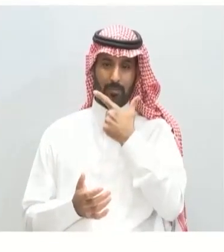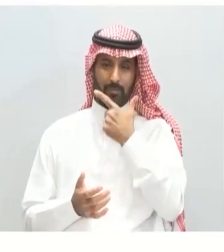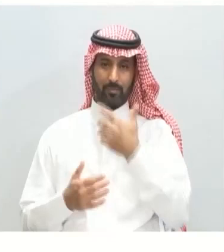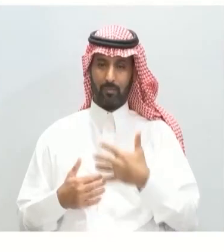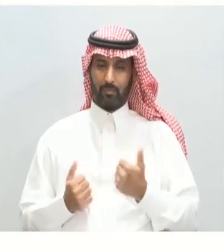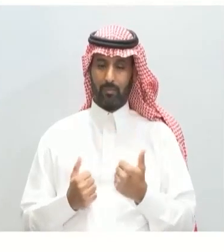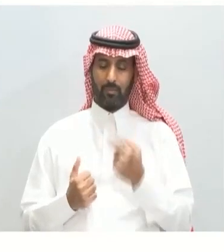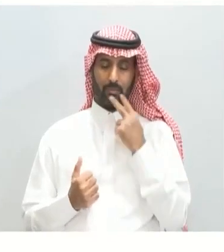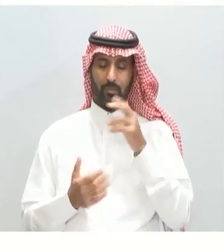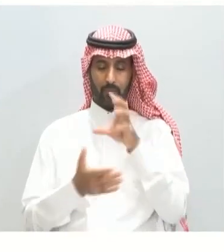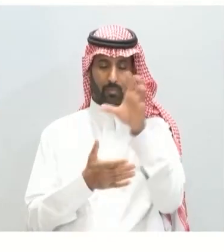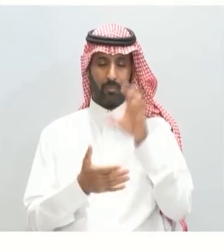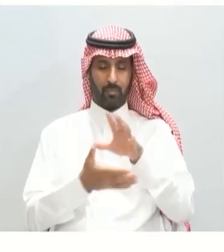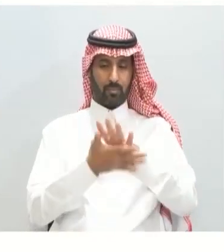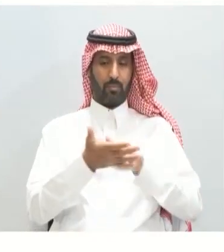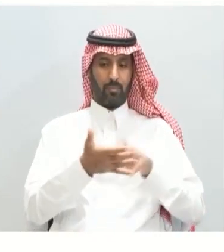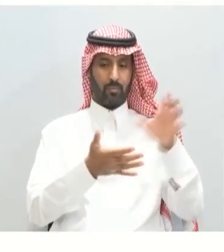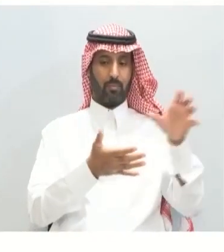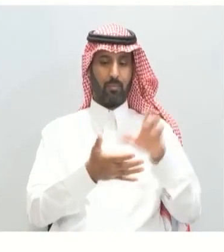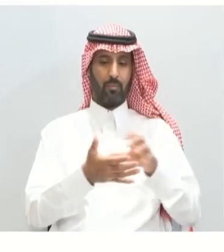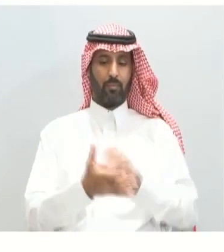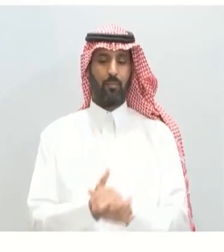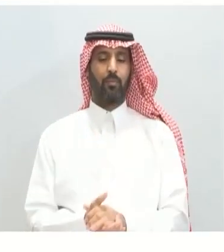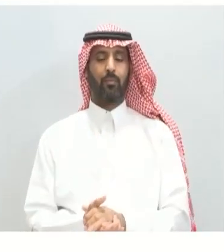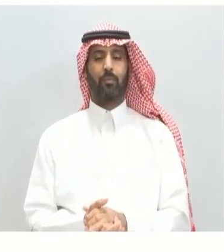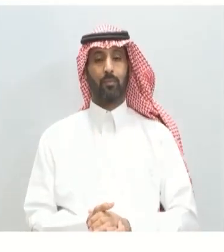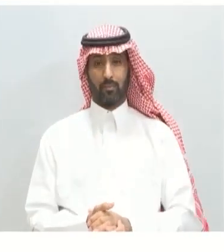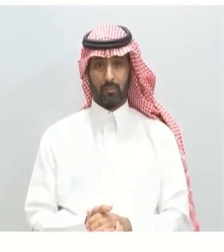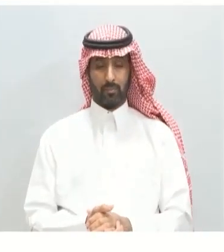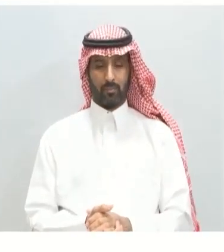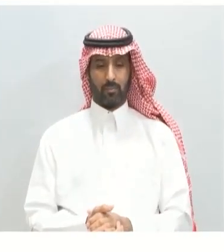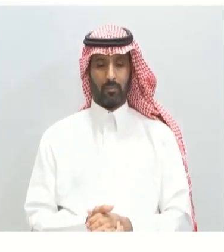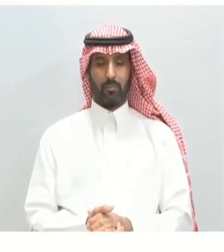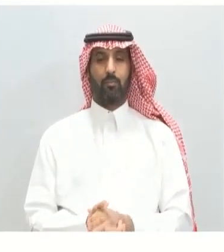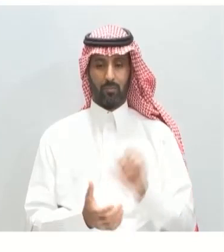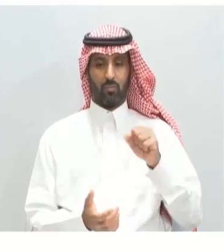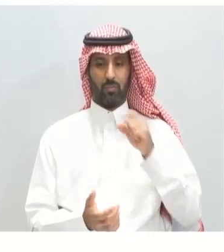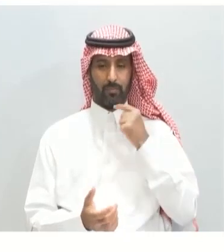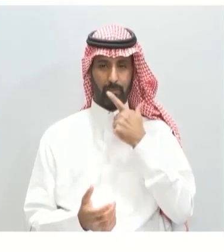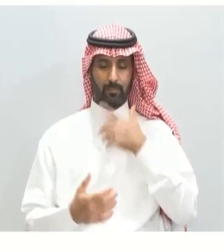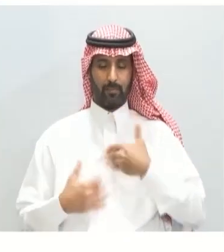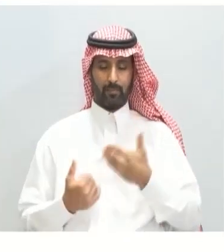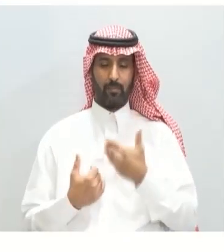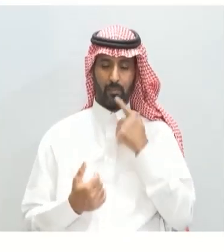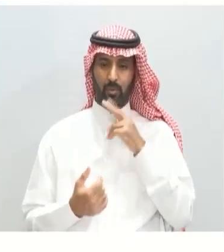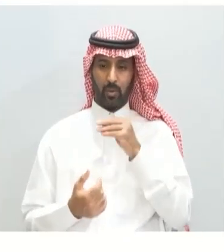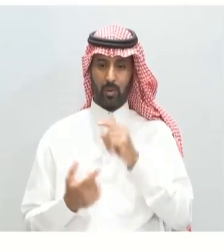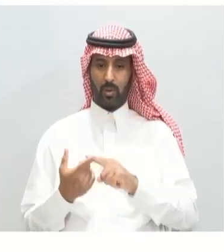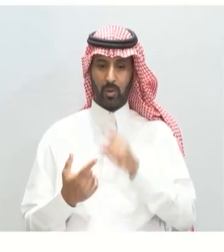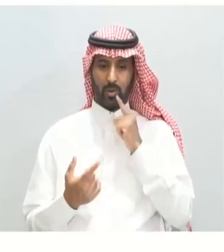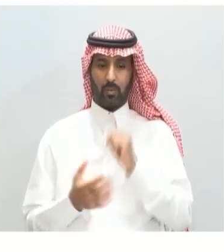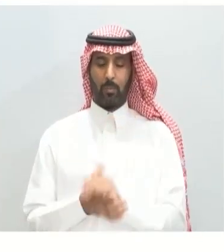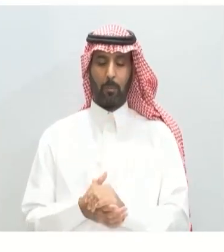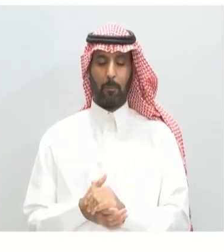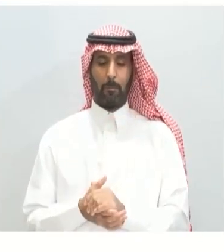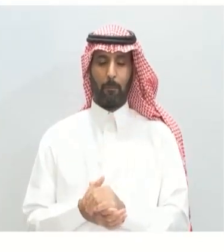we filled this chart. We found out that chimpanzees, yes, they do laugh, parrots and minor